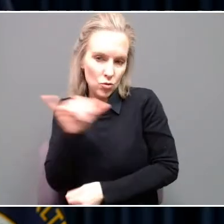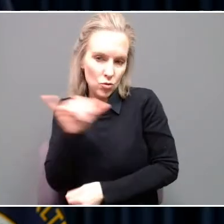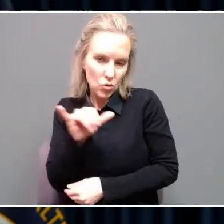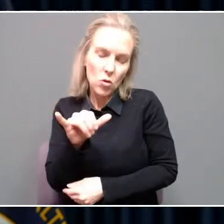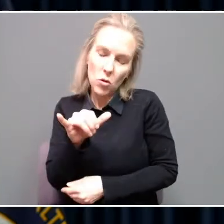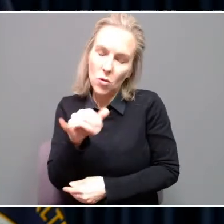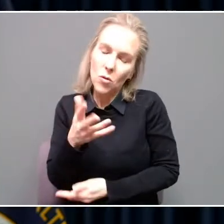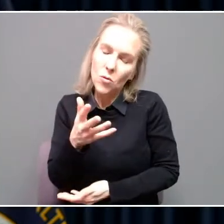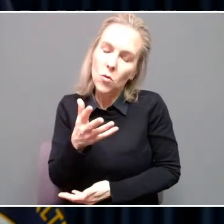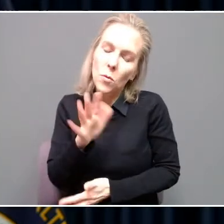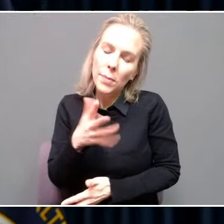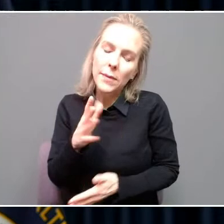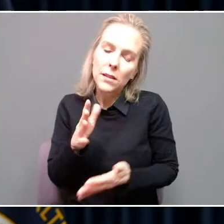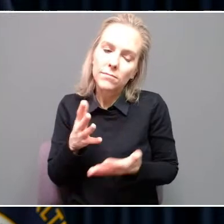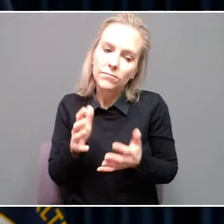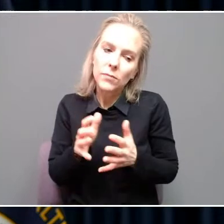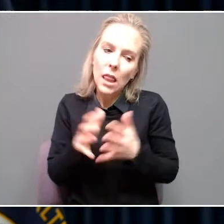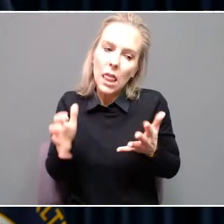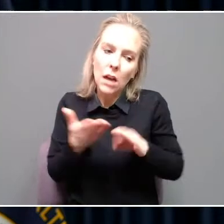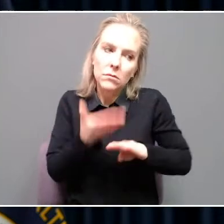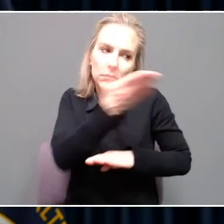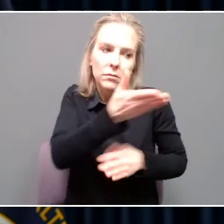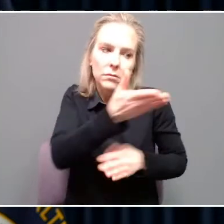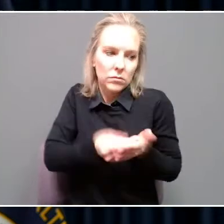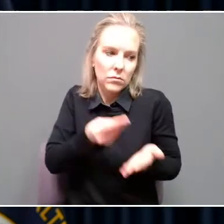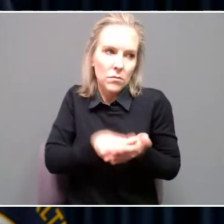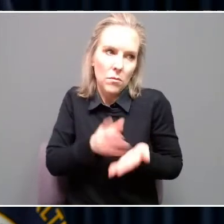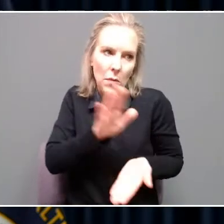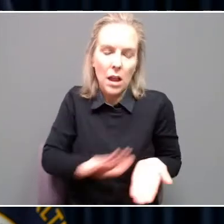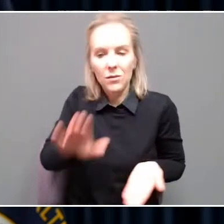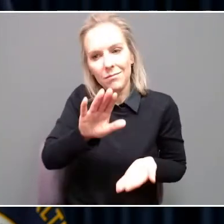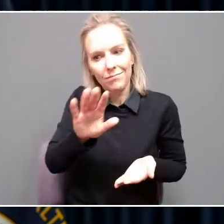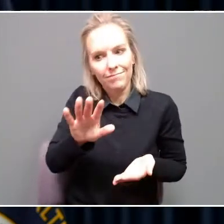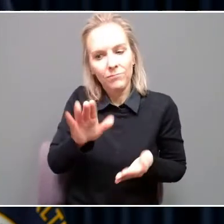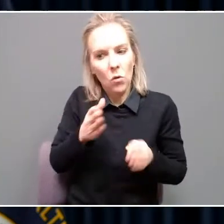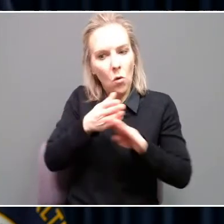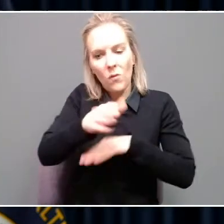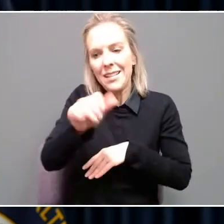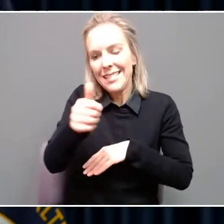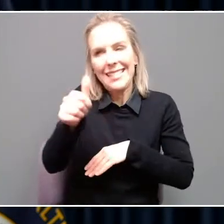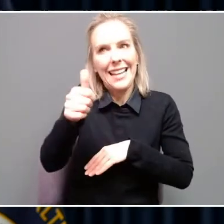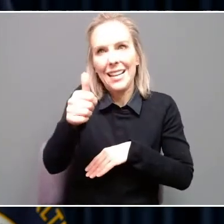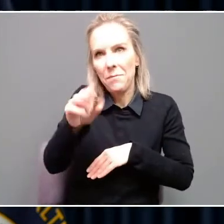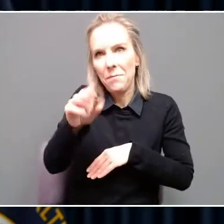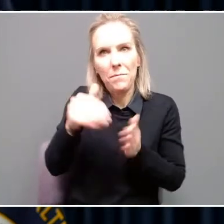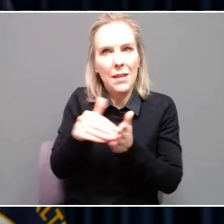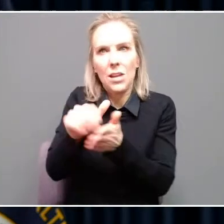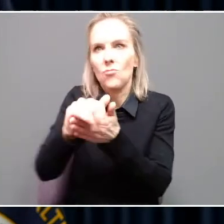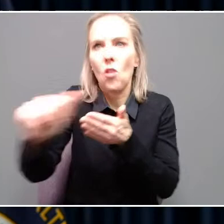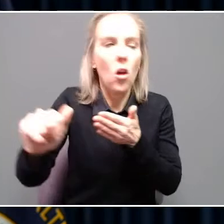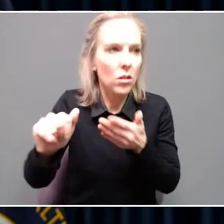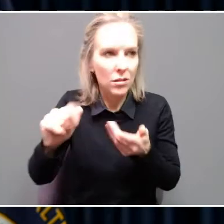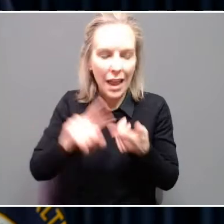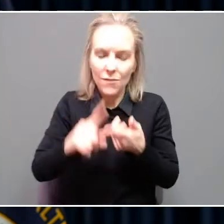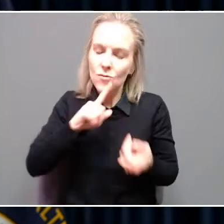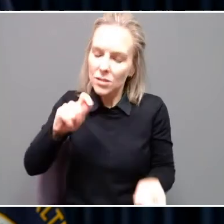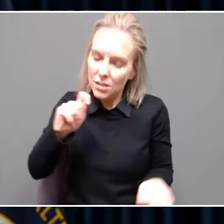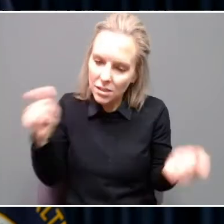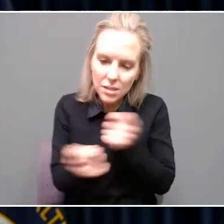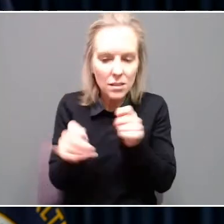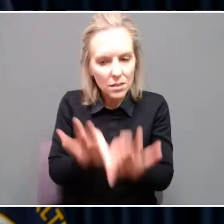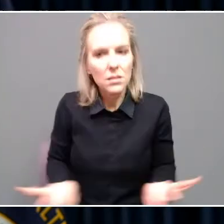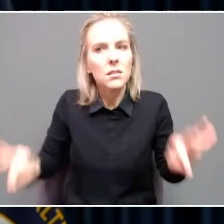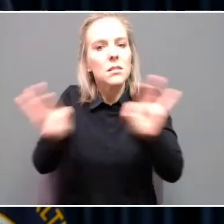of millions of dollars that we will need to make swift and significant changes that provide for